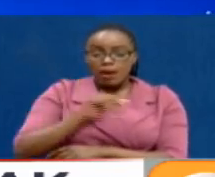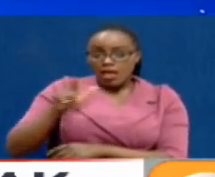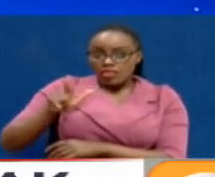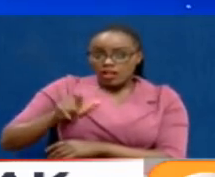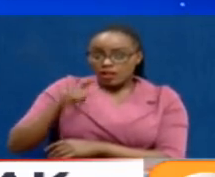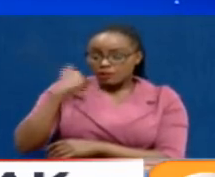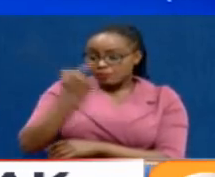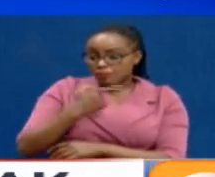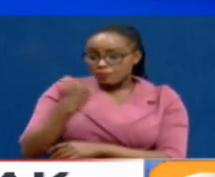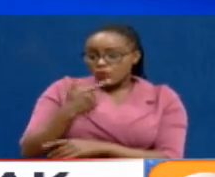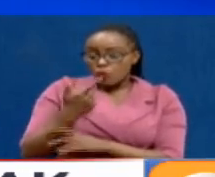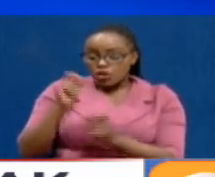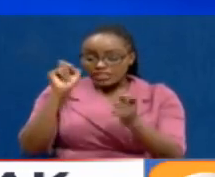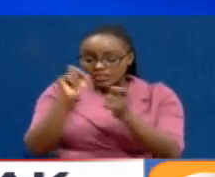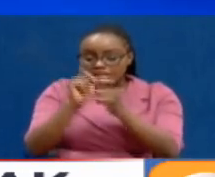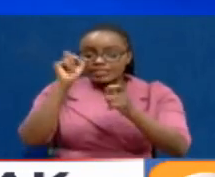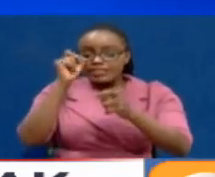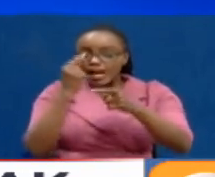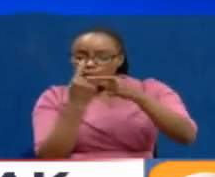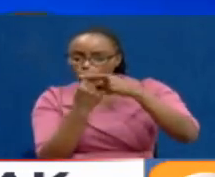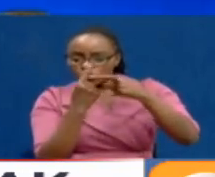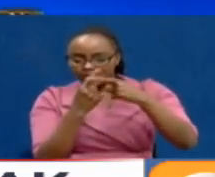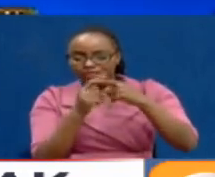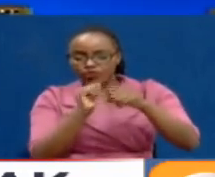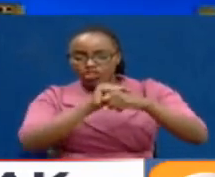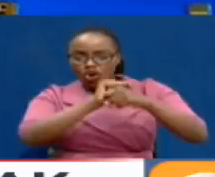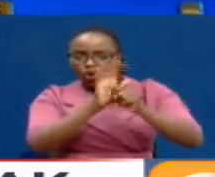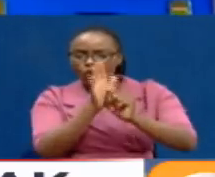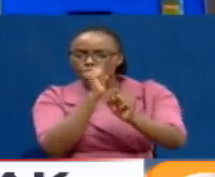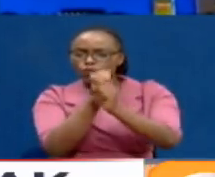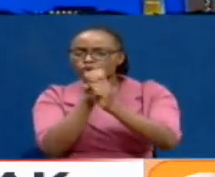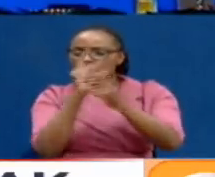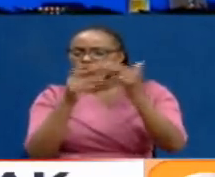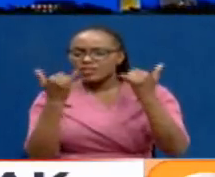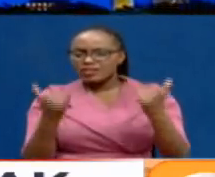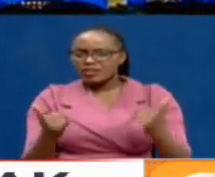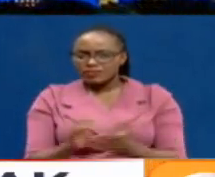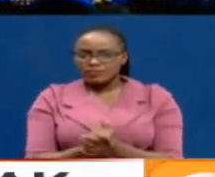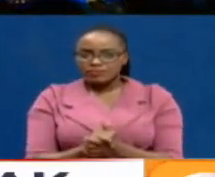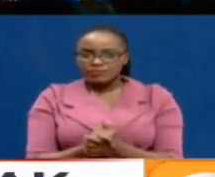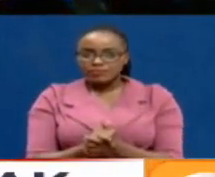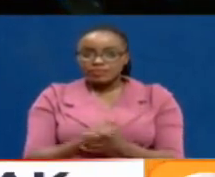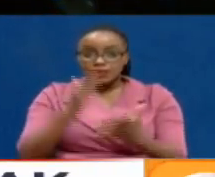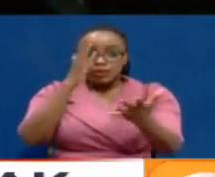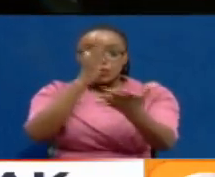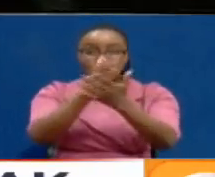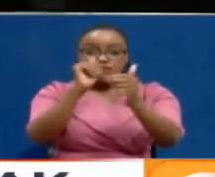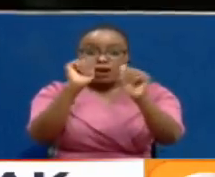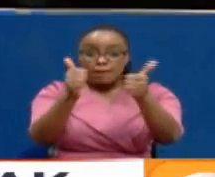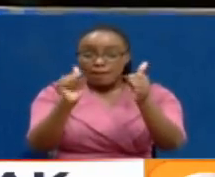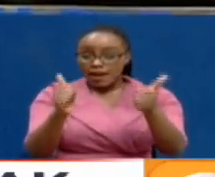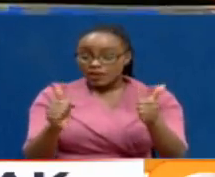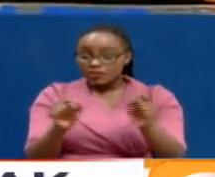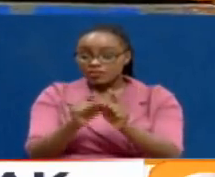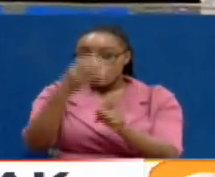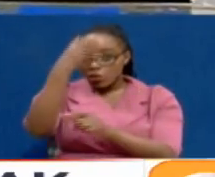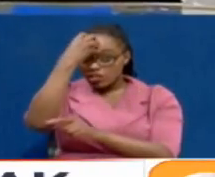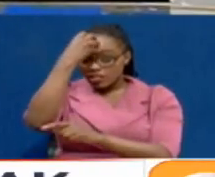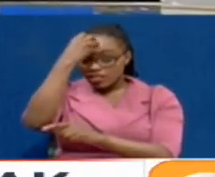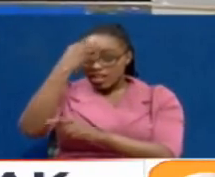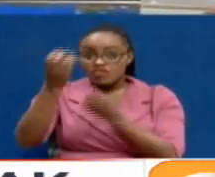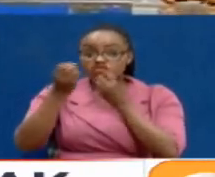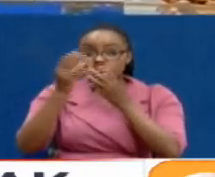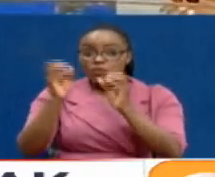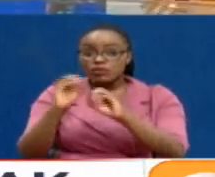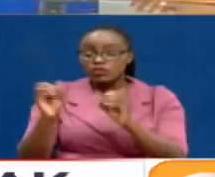was diagnosed with COVID-19 was here. What should we do? I cannot confirm that the lady was in Kitale. I don't have that